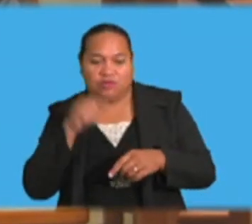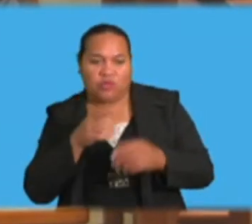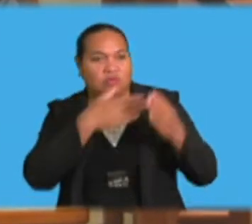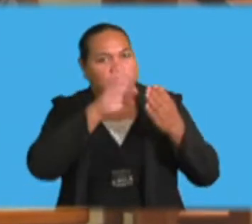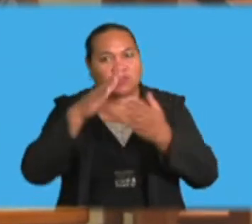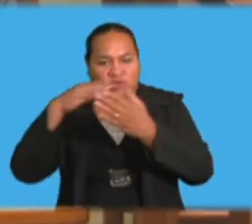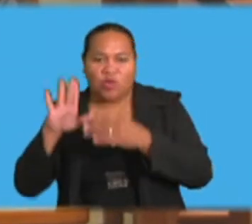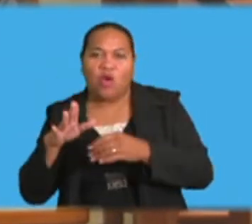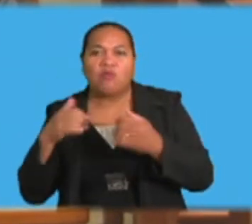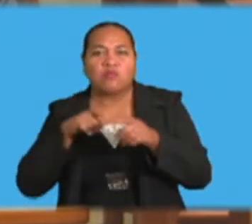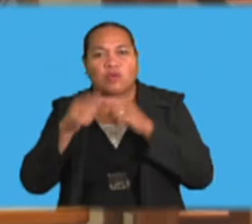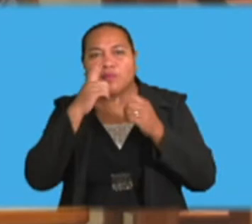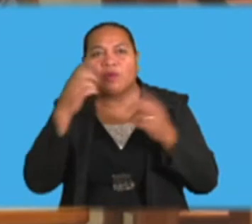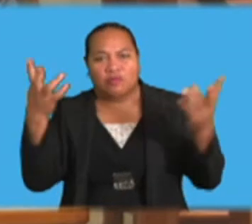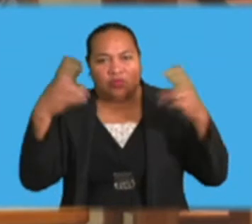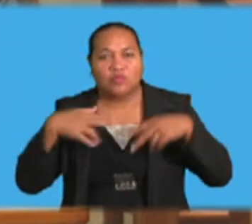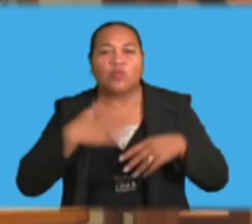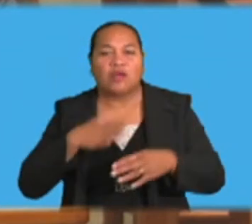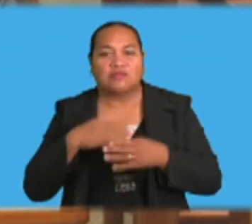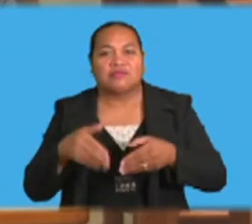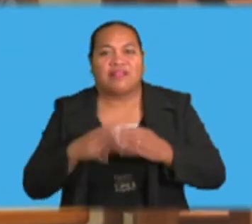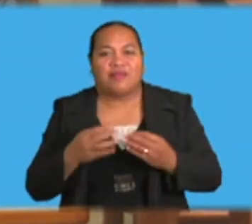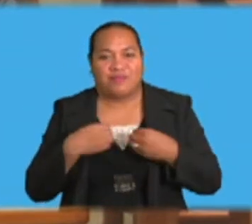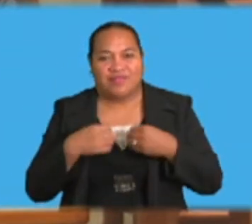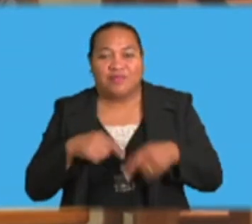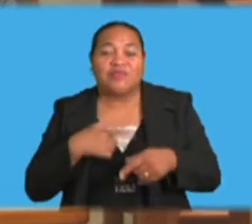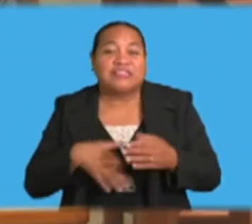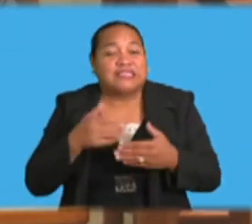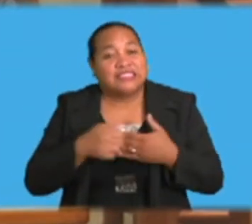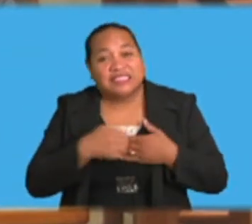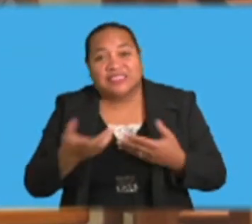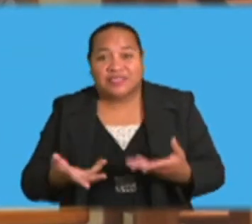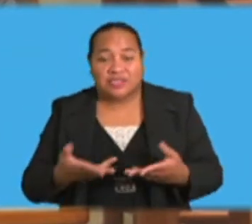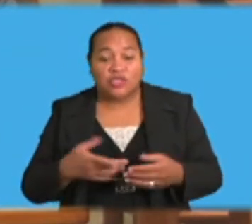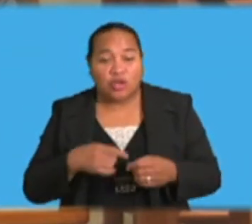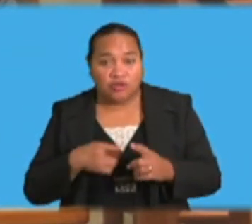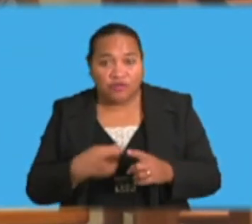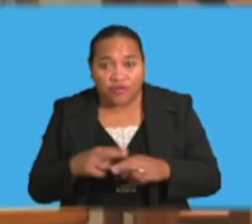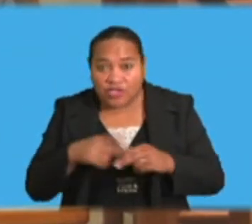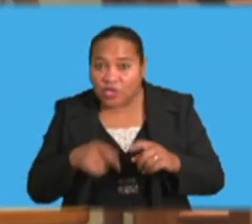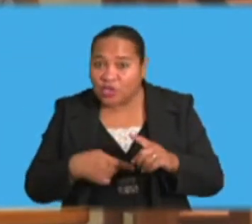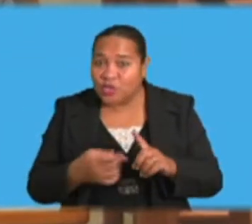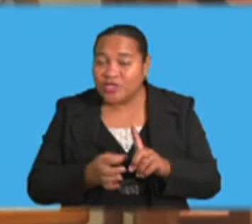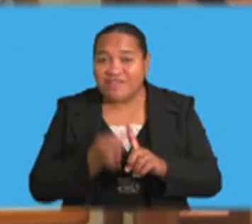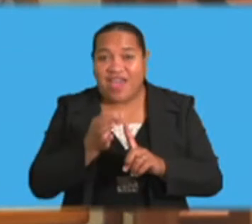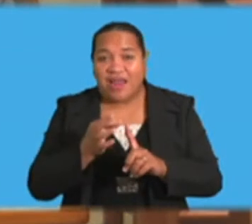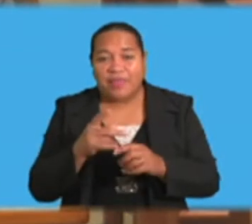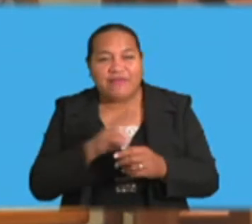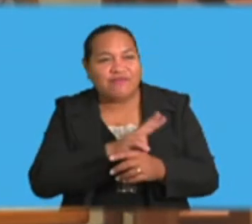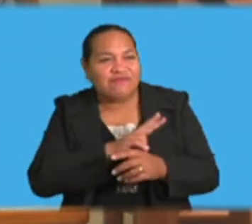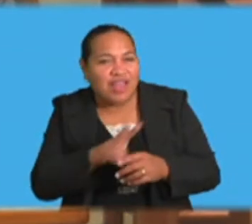covenants. As Fiji moves forward and continues to develop, the values, safeguards, and other protection